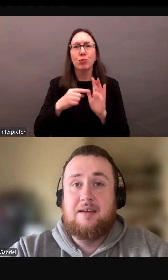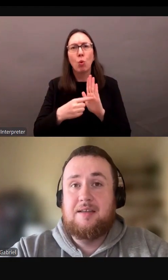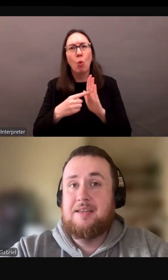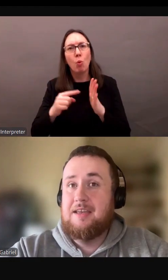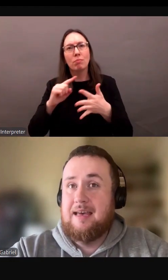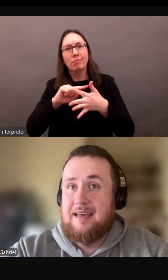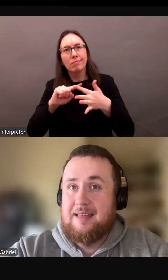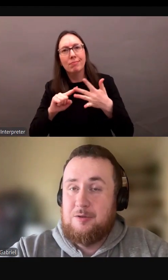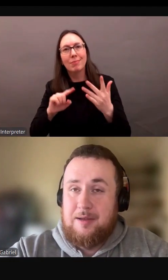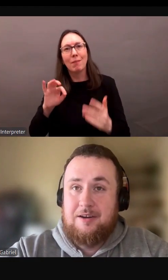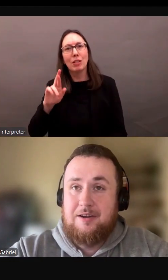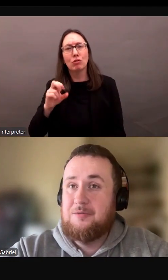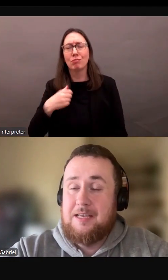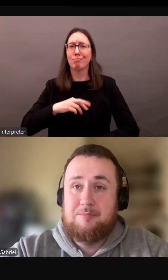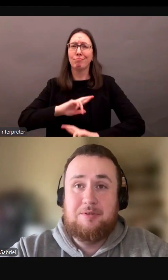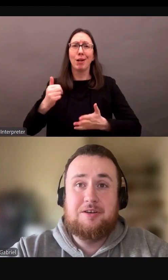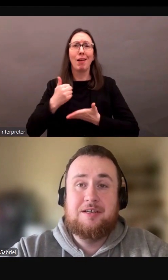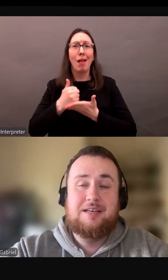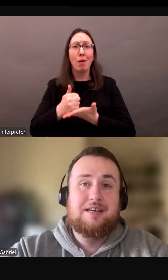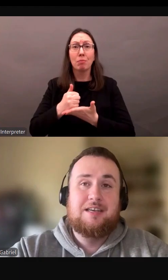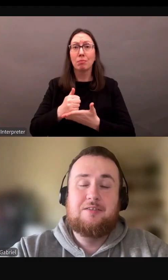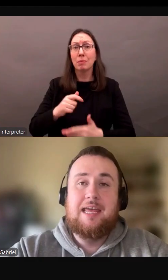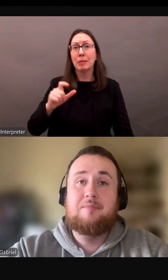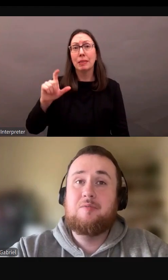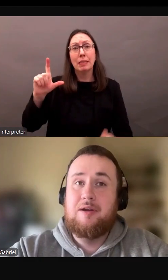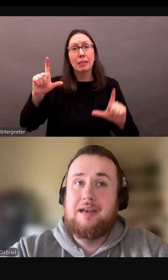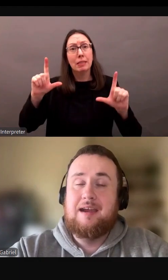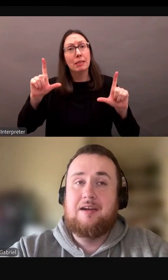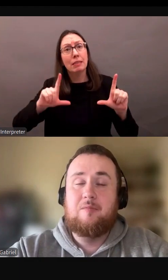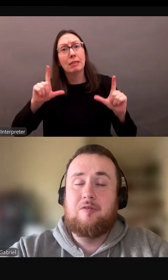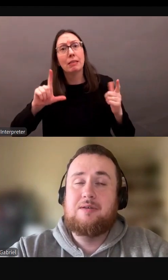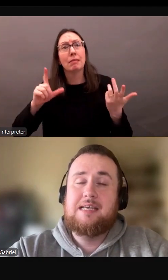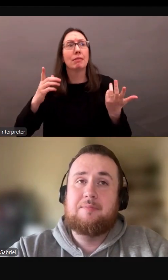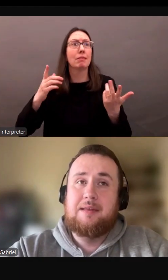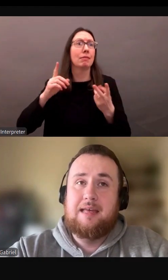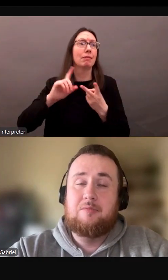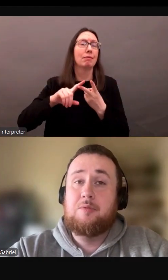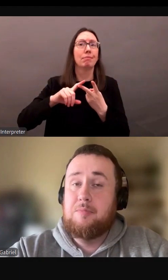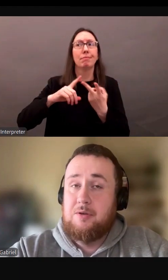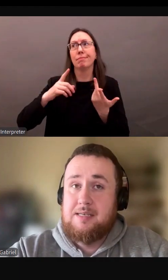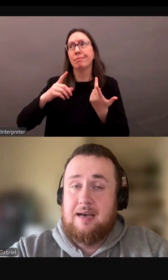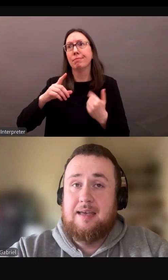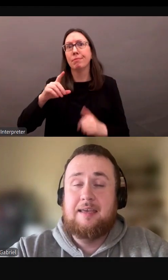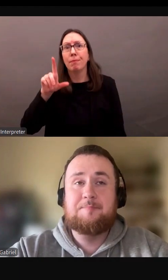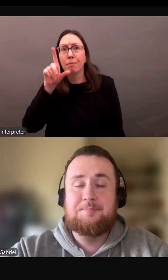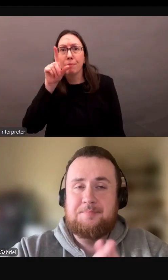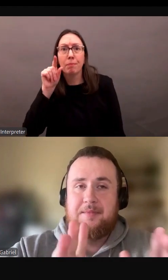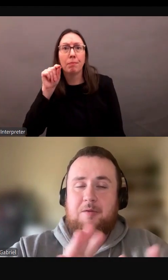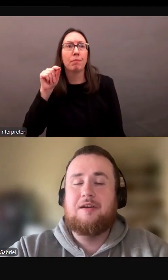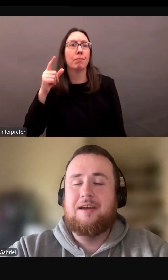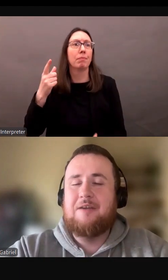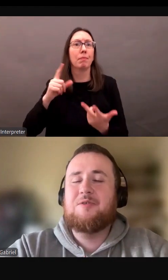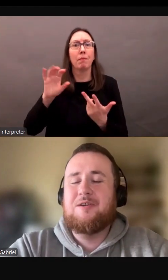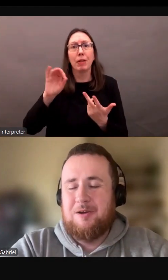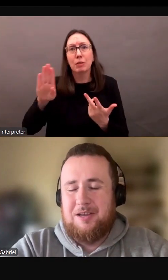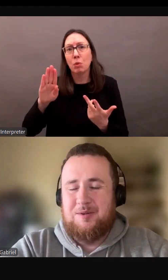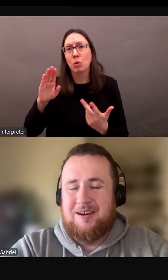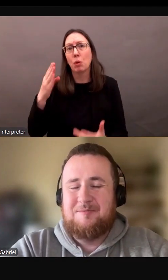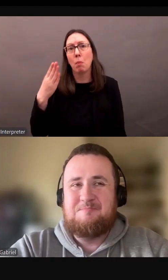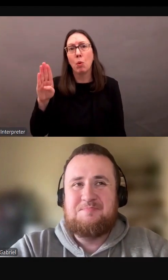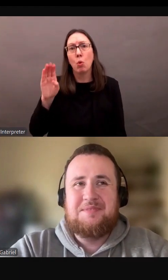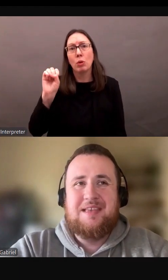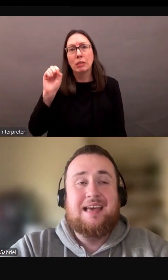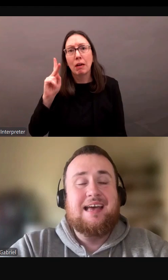TikTok, Twitter, Facebook, you name it, we're there, and we're always happy to help. Blue Sky, we're everywhere where you